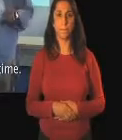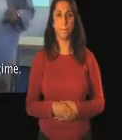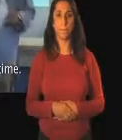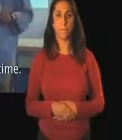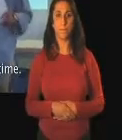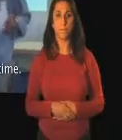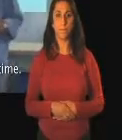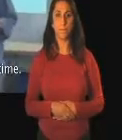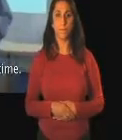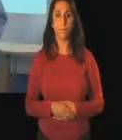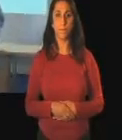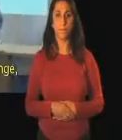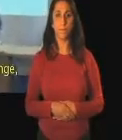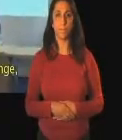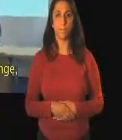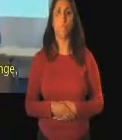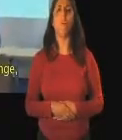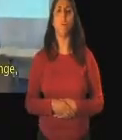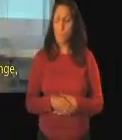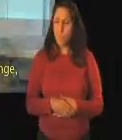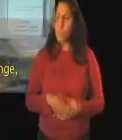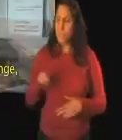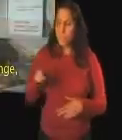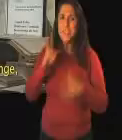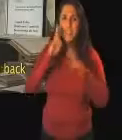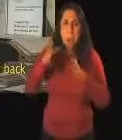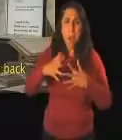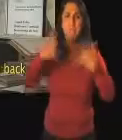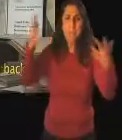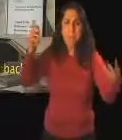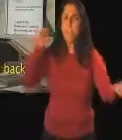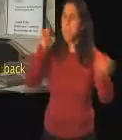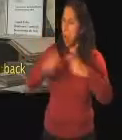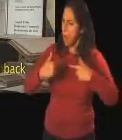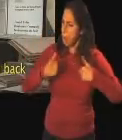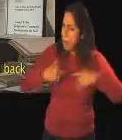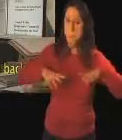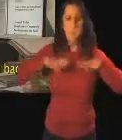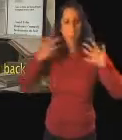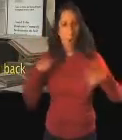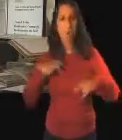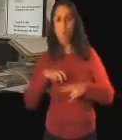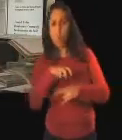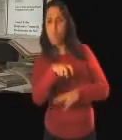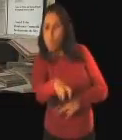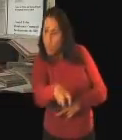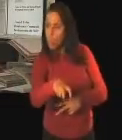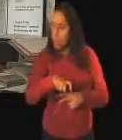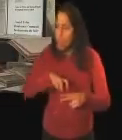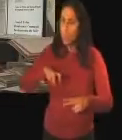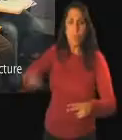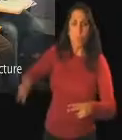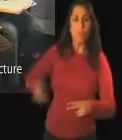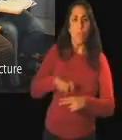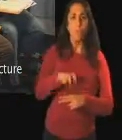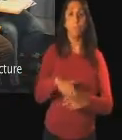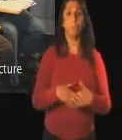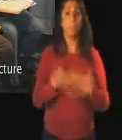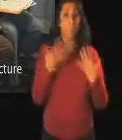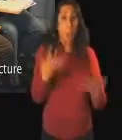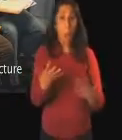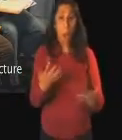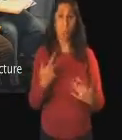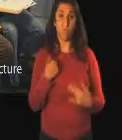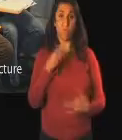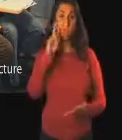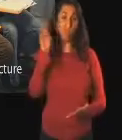look at his face all the time. There has been a noticeable change, it's certainly given me my freedom back in terms of wandering. So I'm able